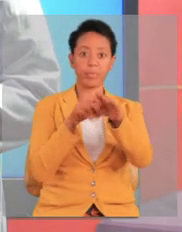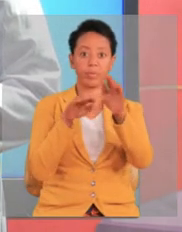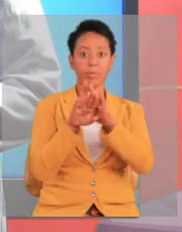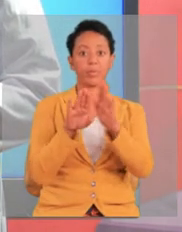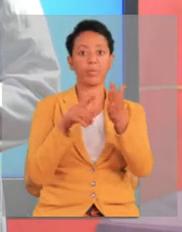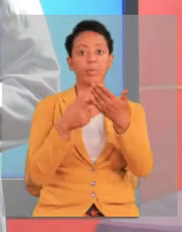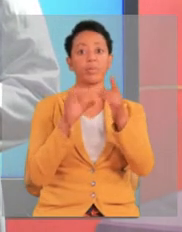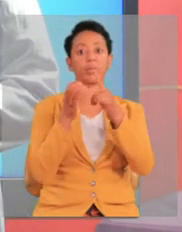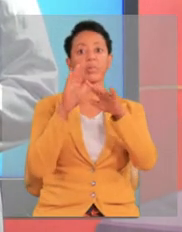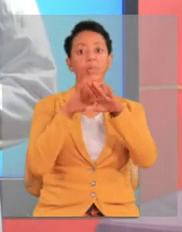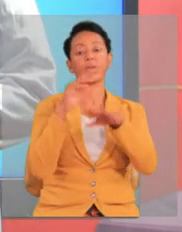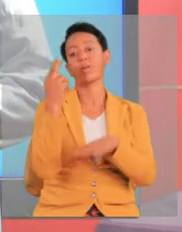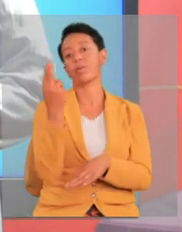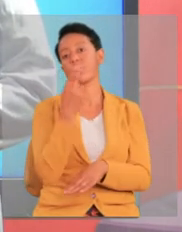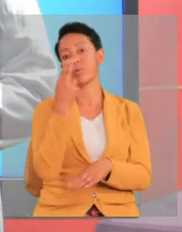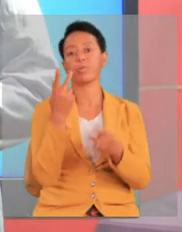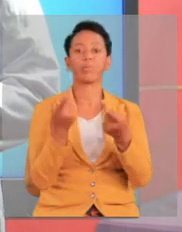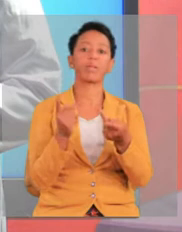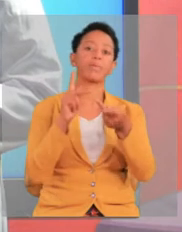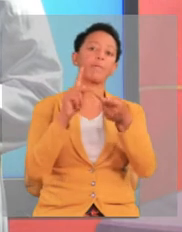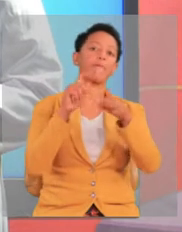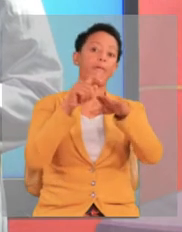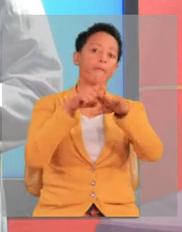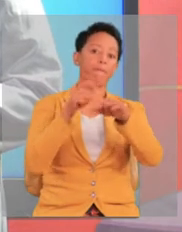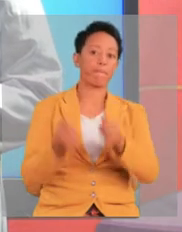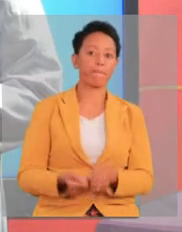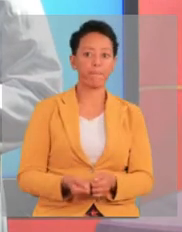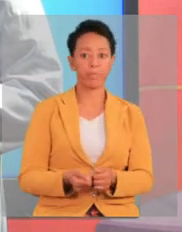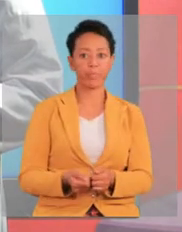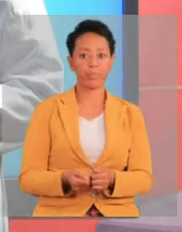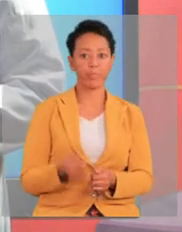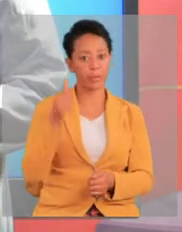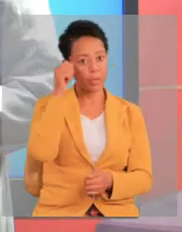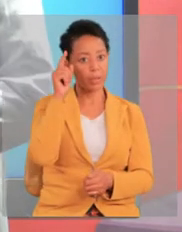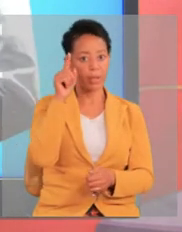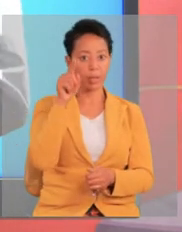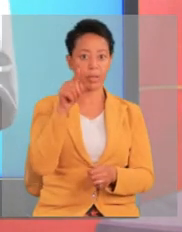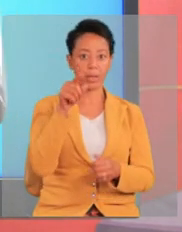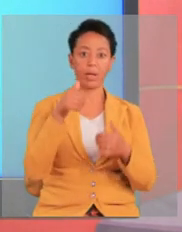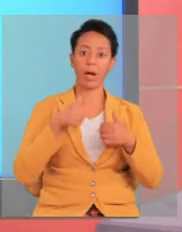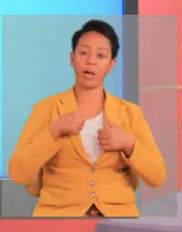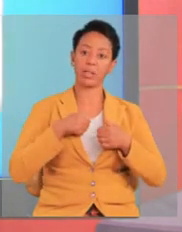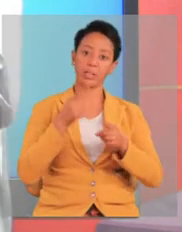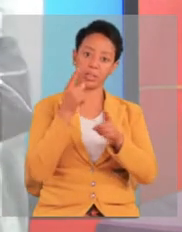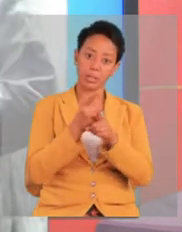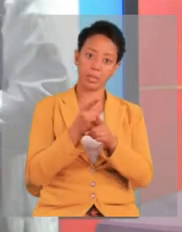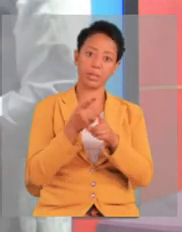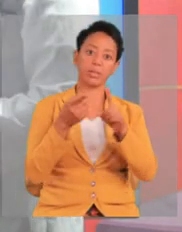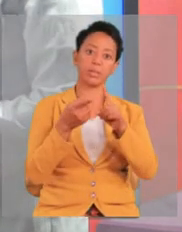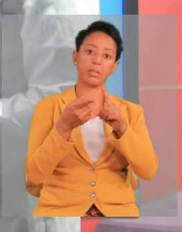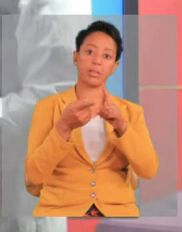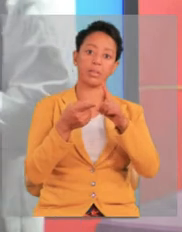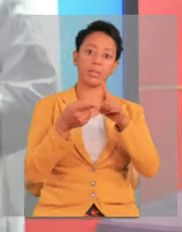case, we can use present perfect tense. He has just come back. There are very important